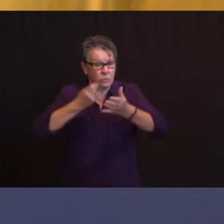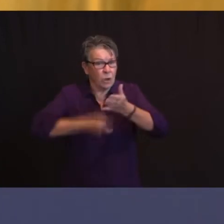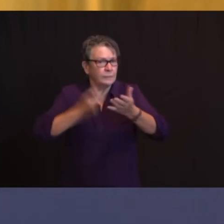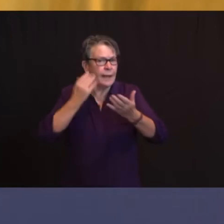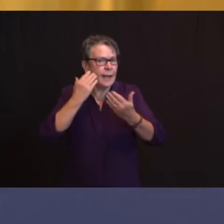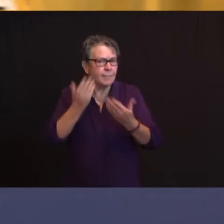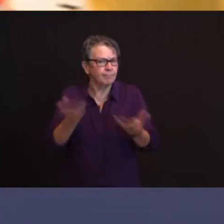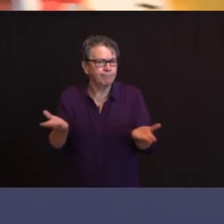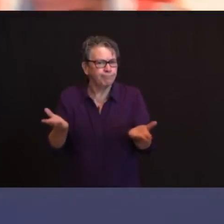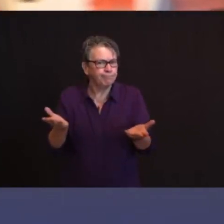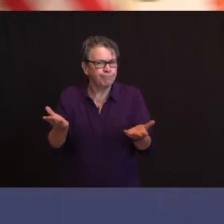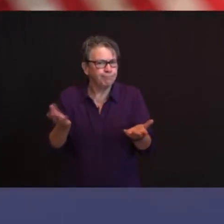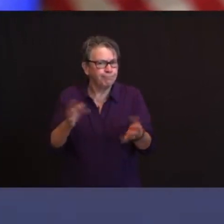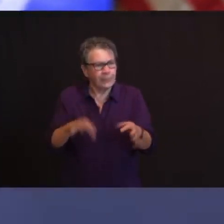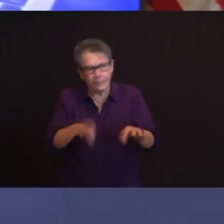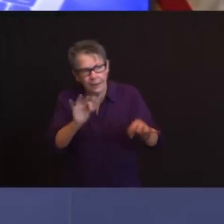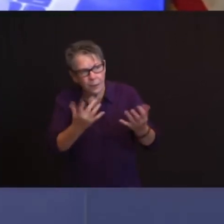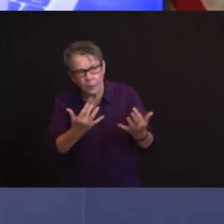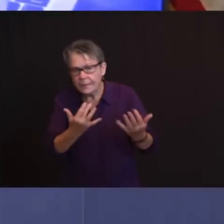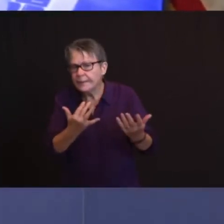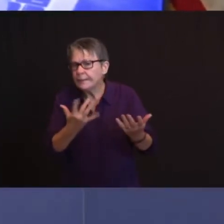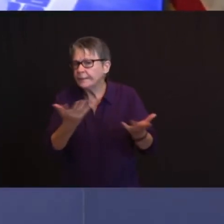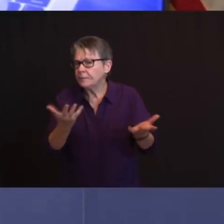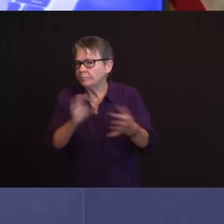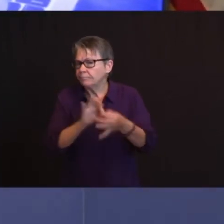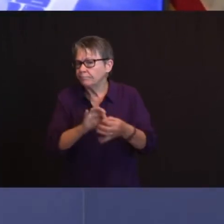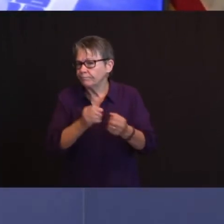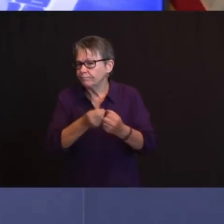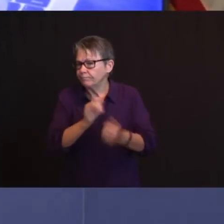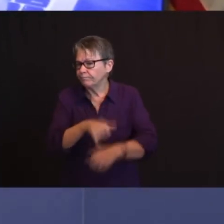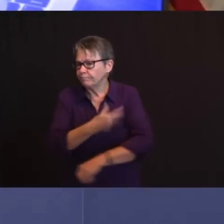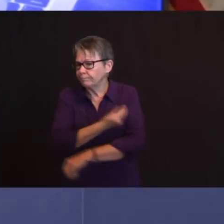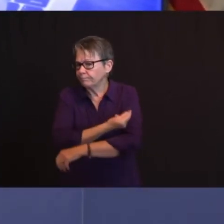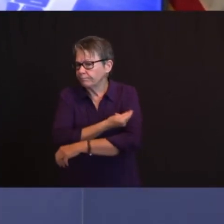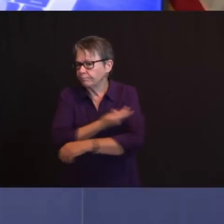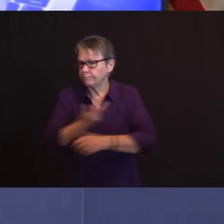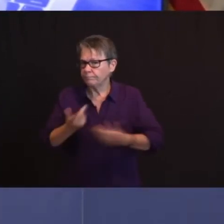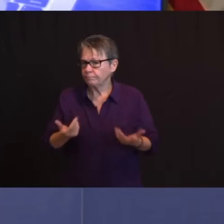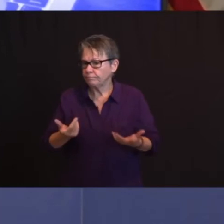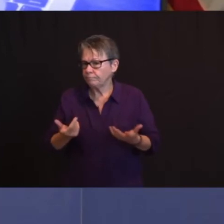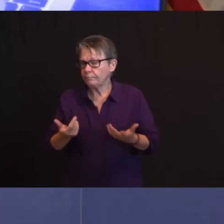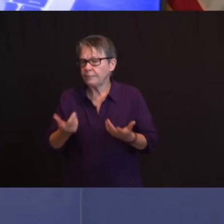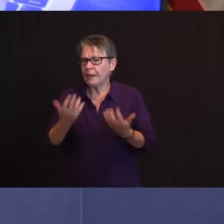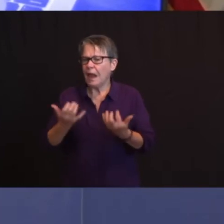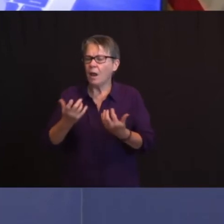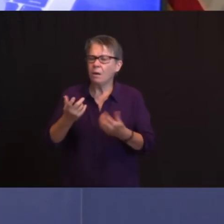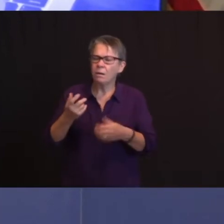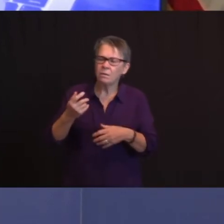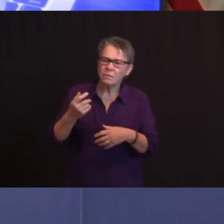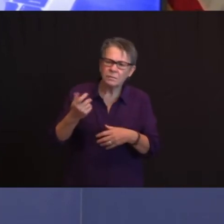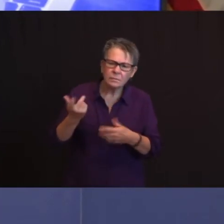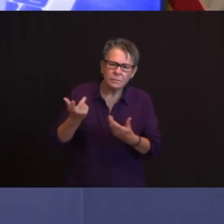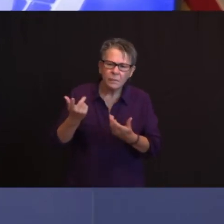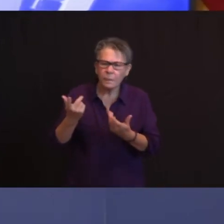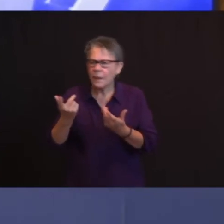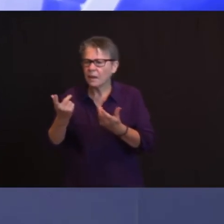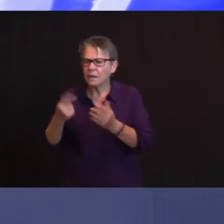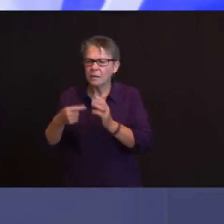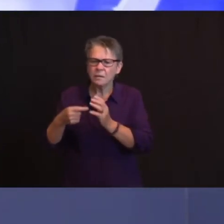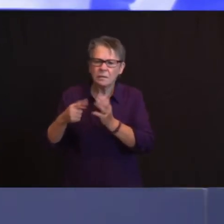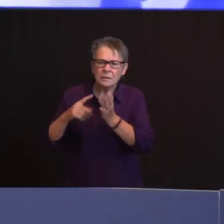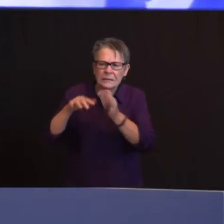Unless you... We're doing that modeling now. What we've identified is made some assumptions that